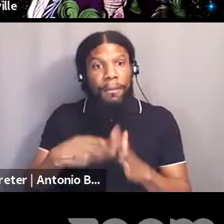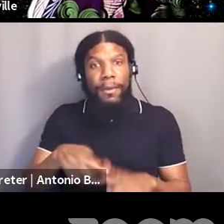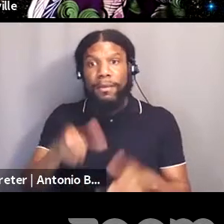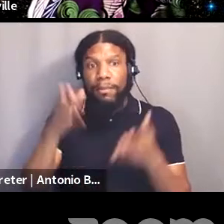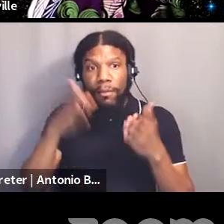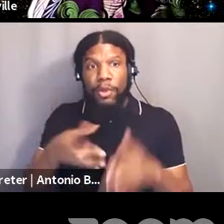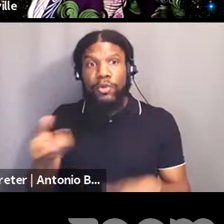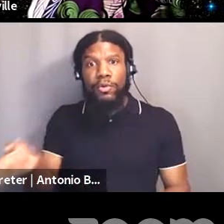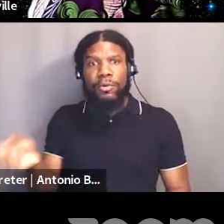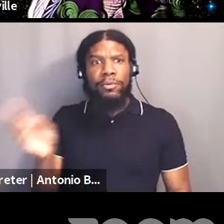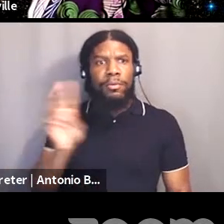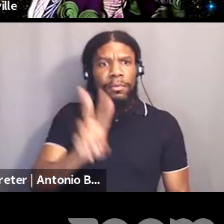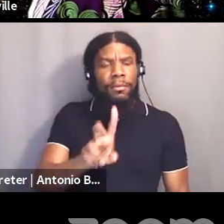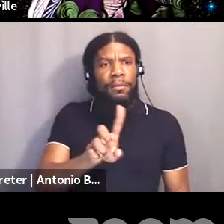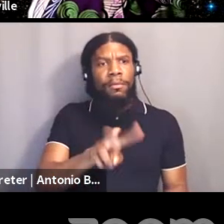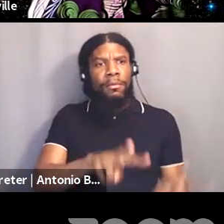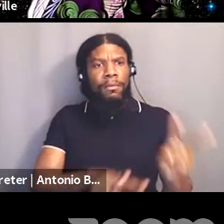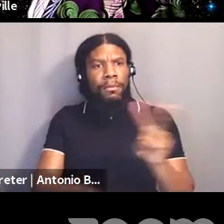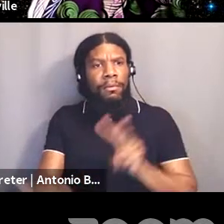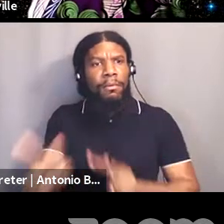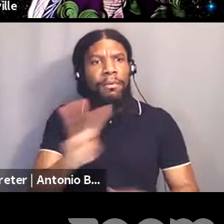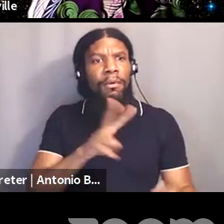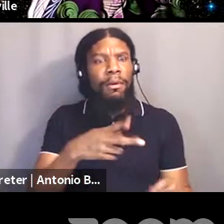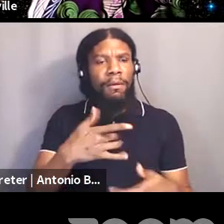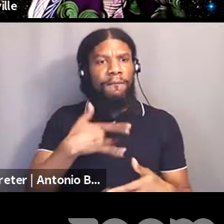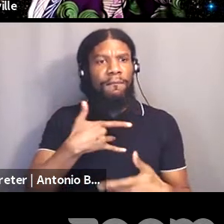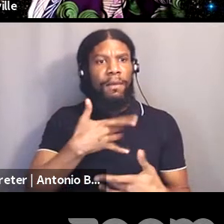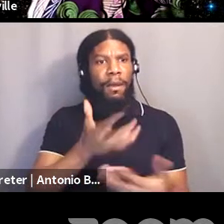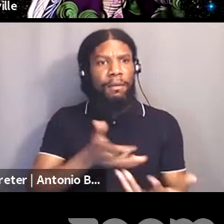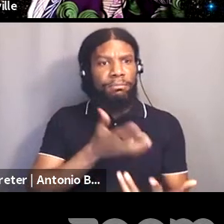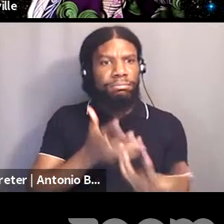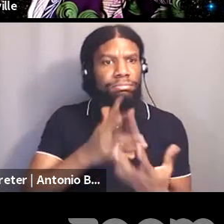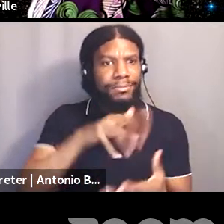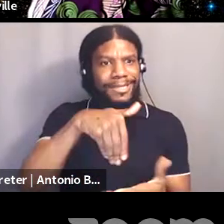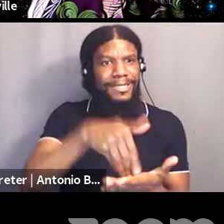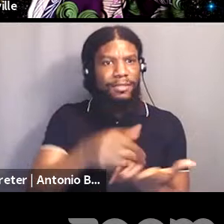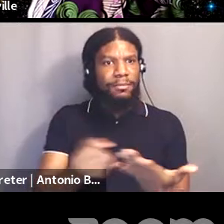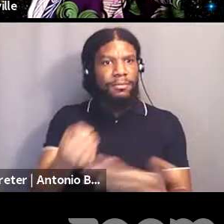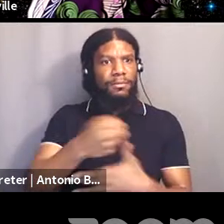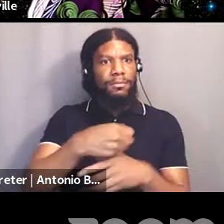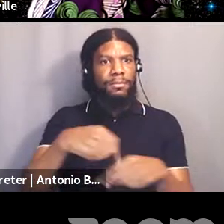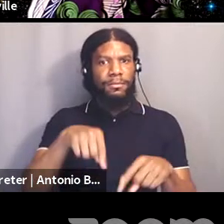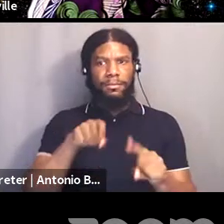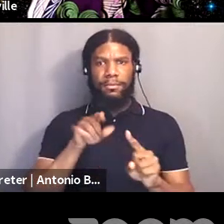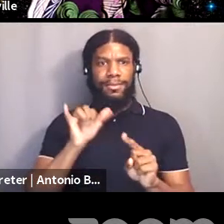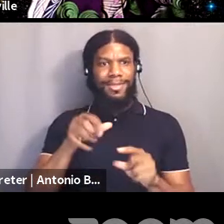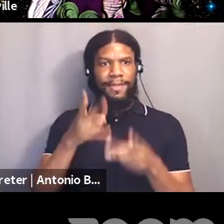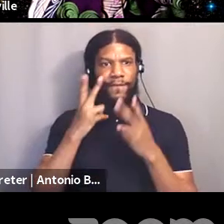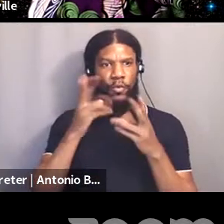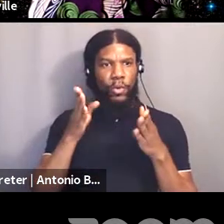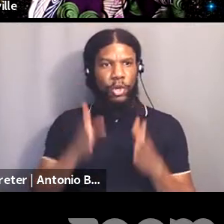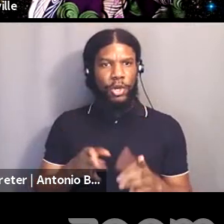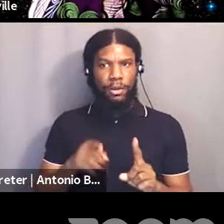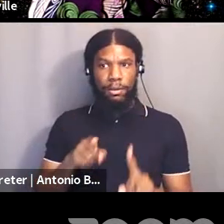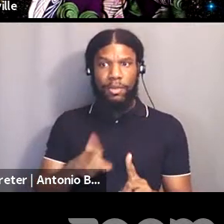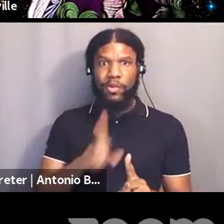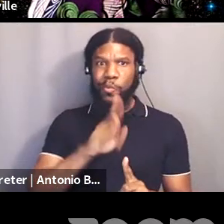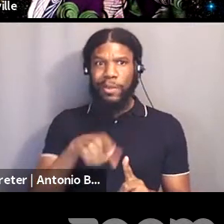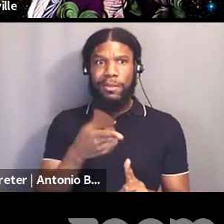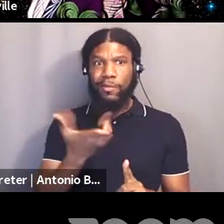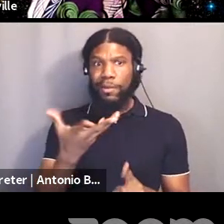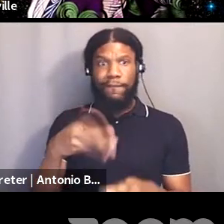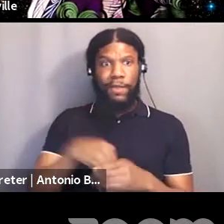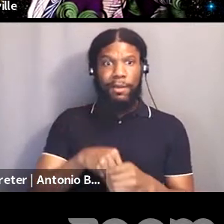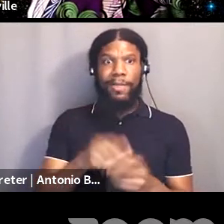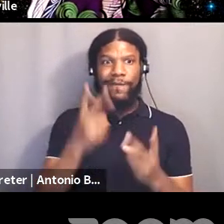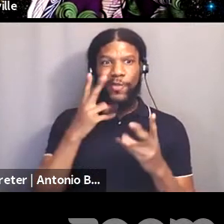center. So in each sort of monumental piece, the viewer is one, and given